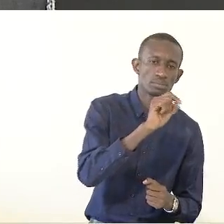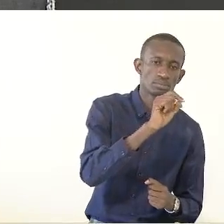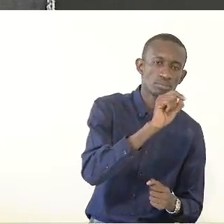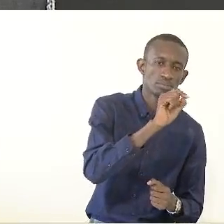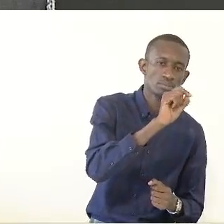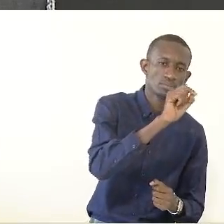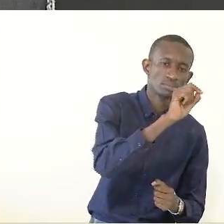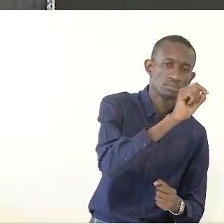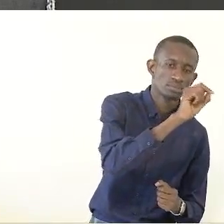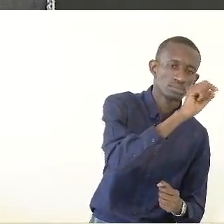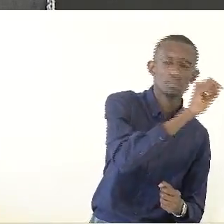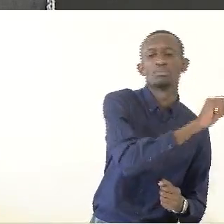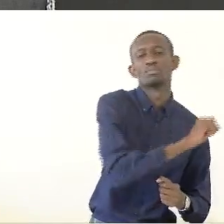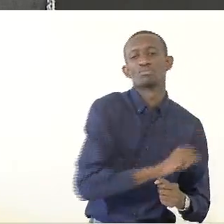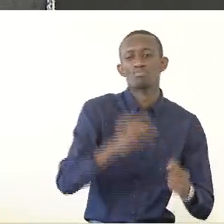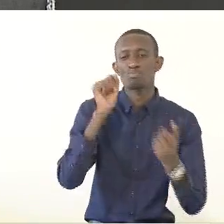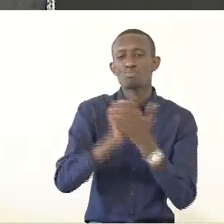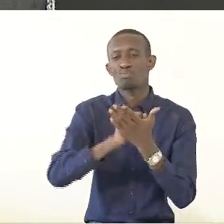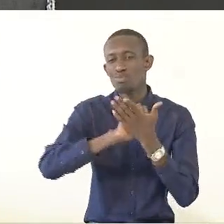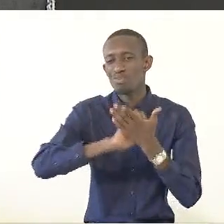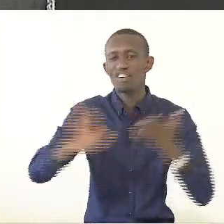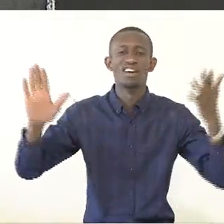like this. You see?